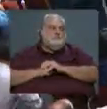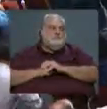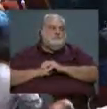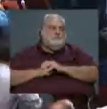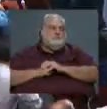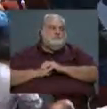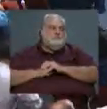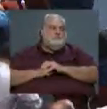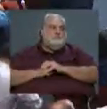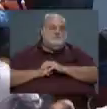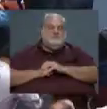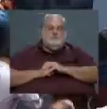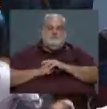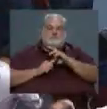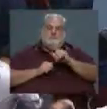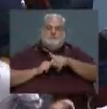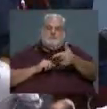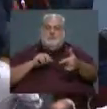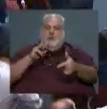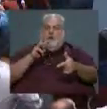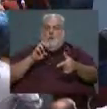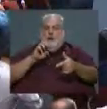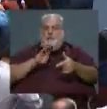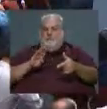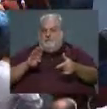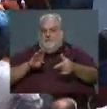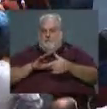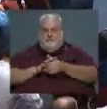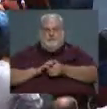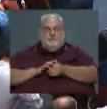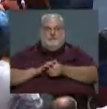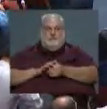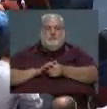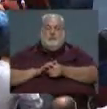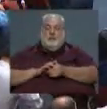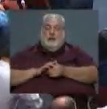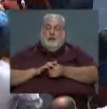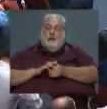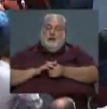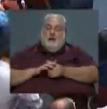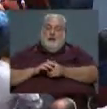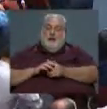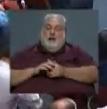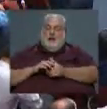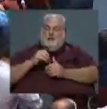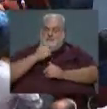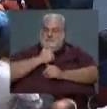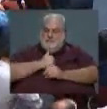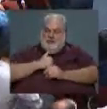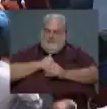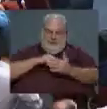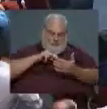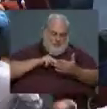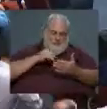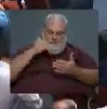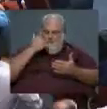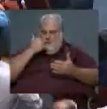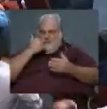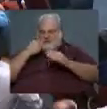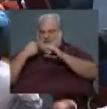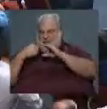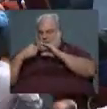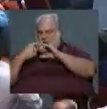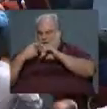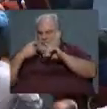Okay, thank you. Vice Mayor Webb, you're recognized. Thank you, Mr. Mayor. I have a question, and I apologize for looking at my phone, but it's on an email from